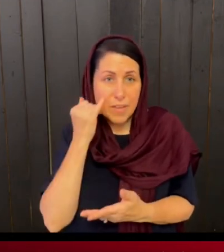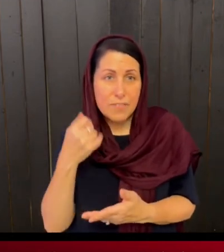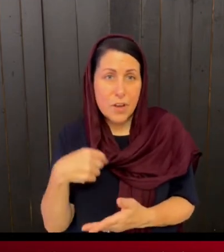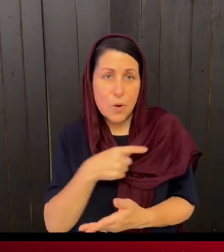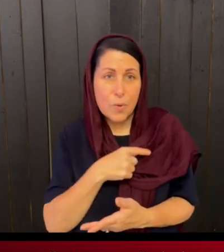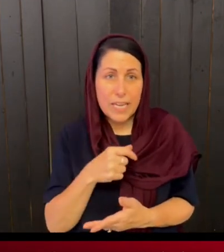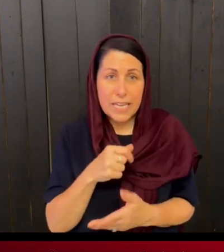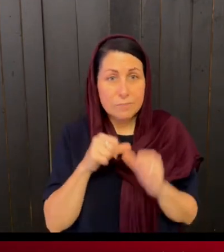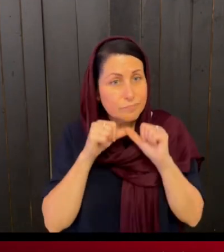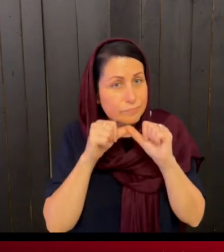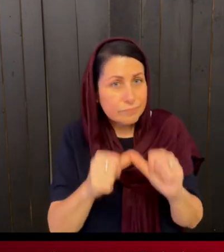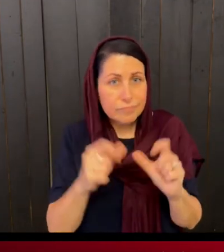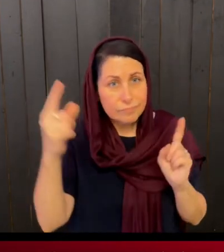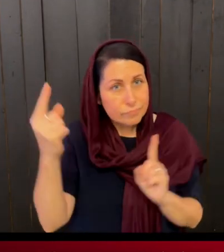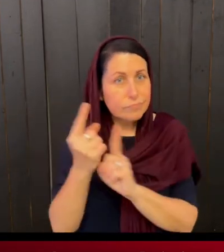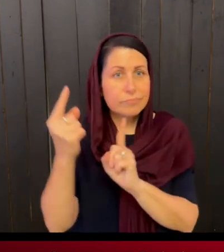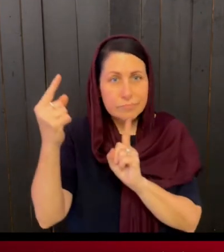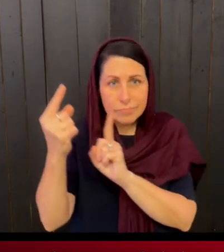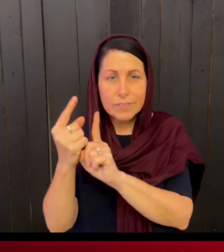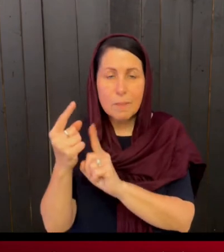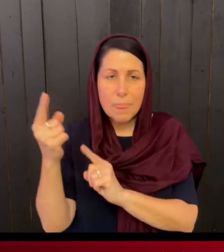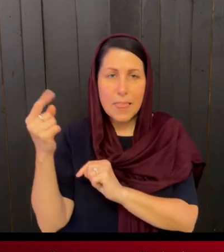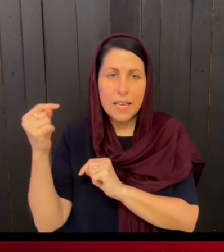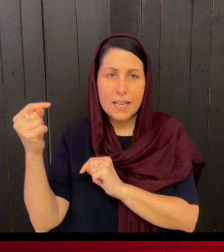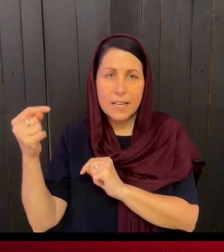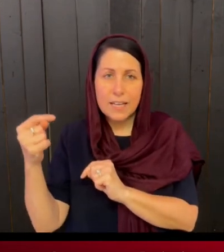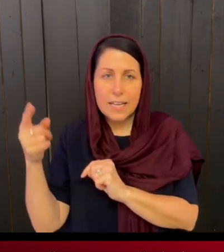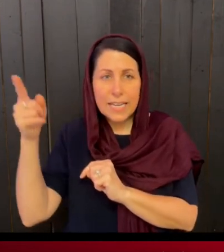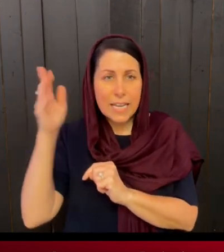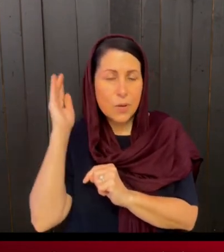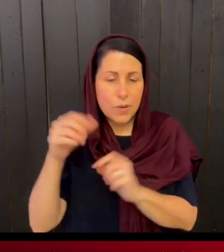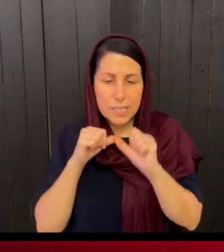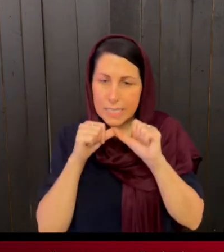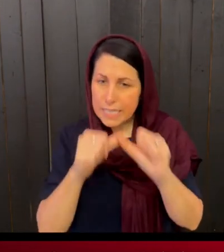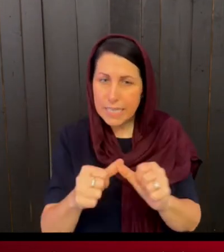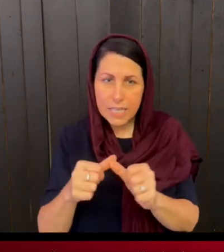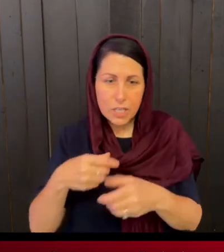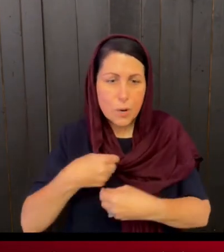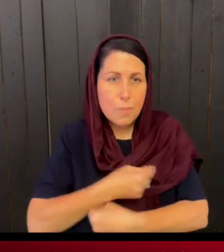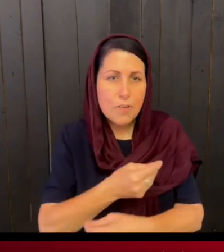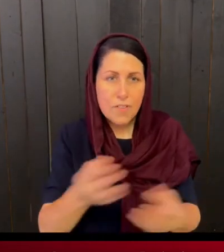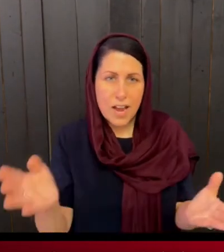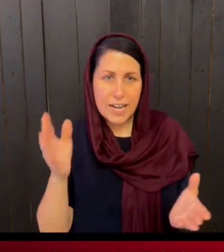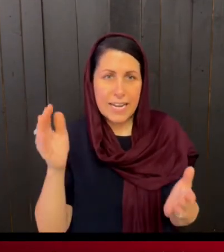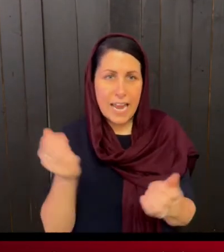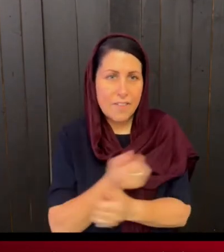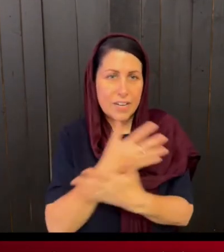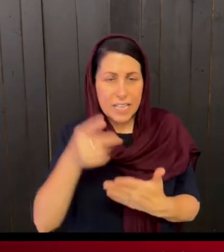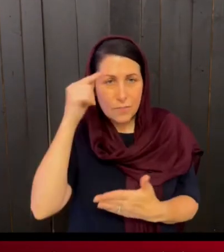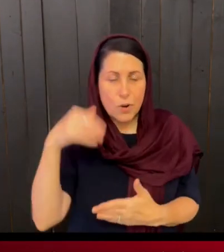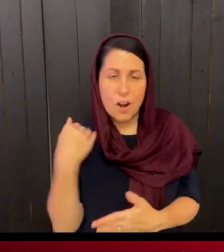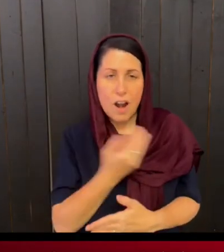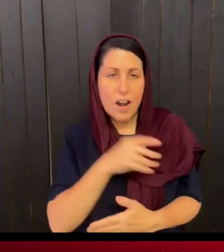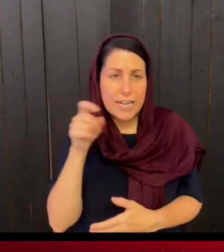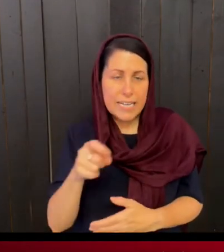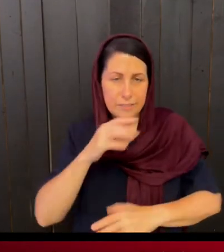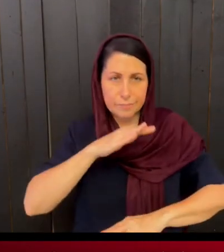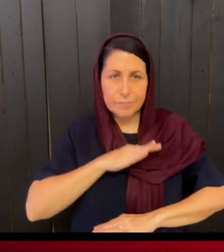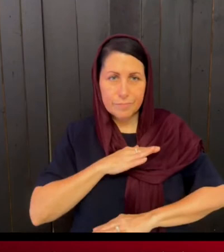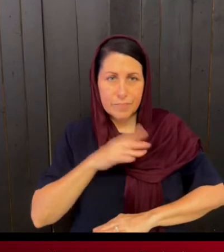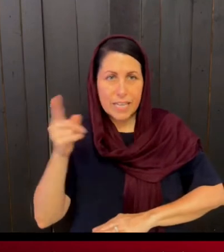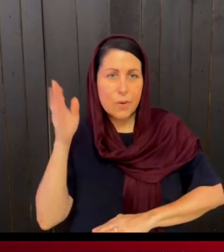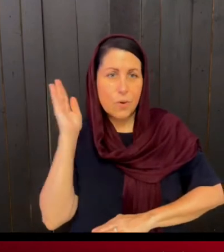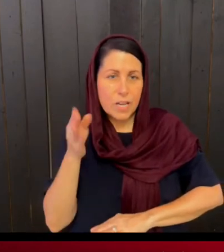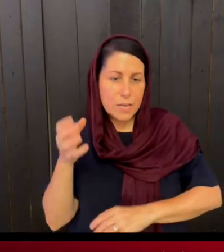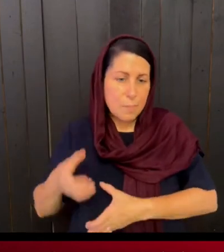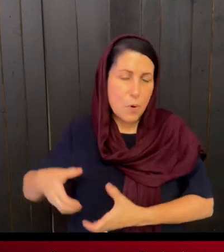He's going to keep pouring out into us. He's going to keep providing for our needs. He's going to keep giving us more and more of the Holy Spirit. He's not going to stop.